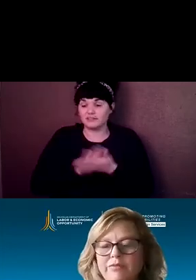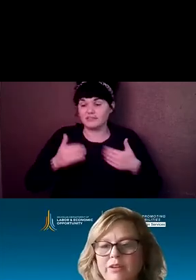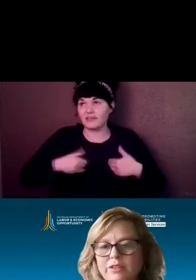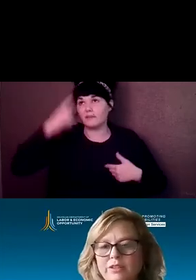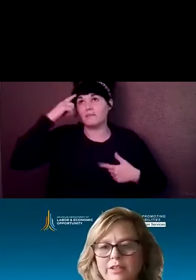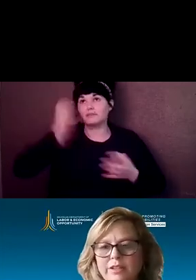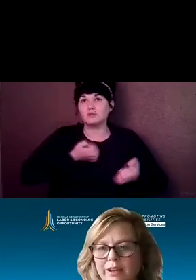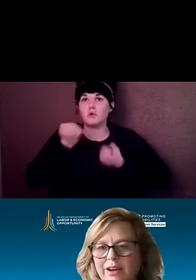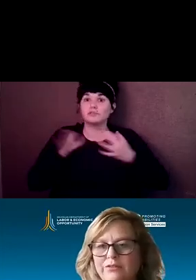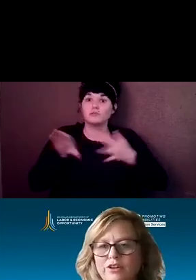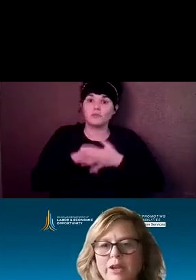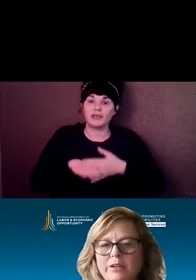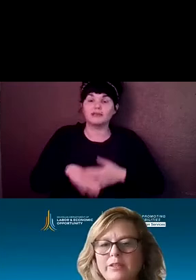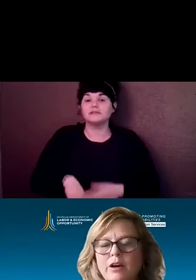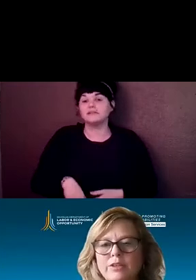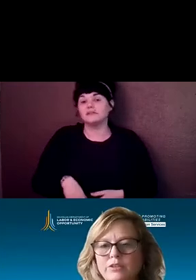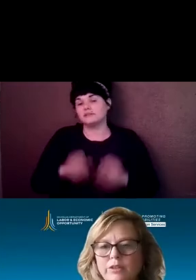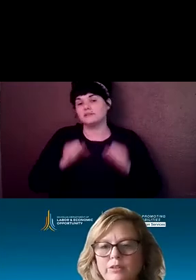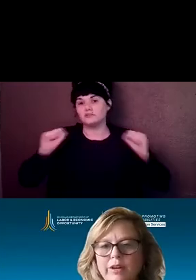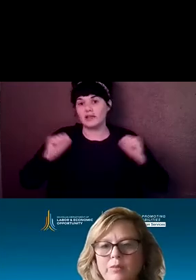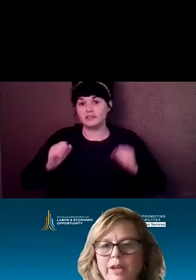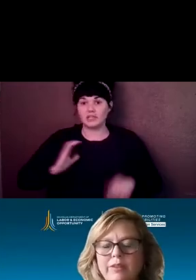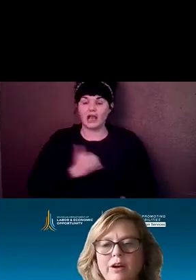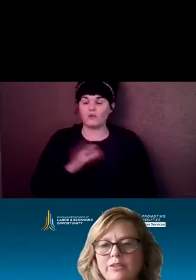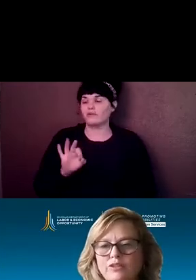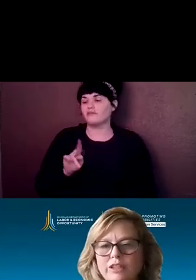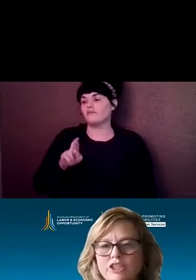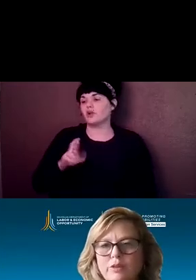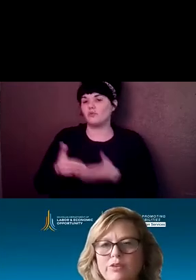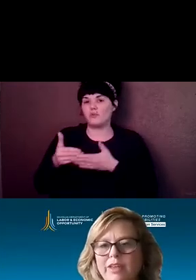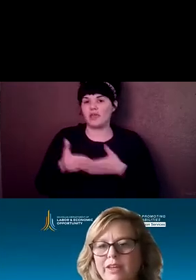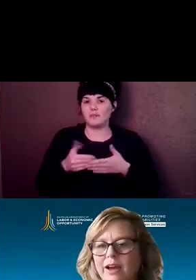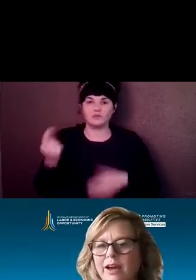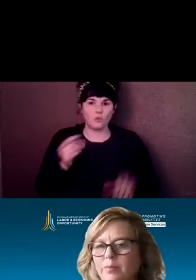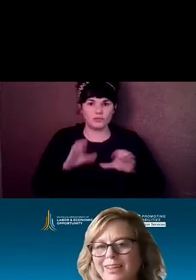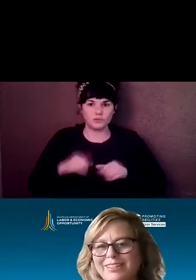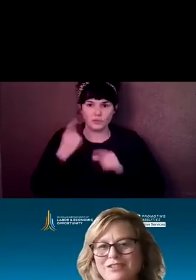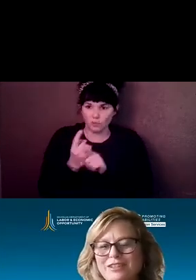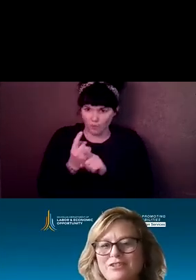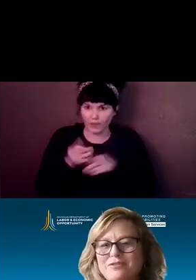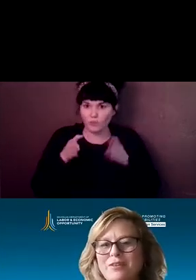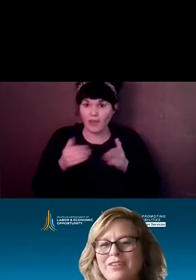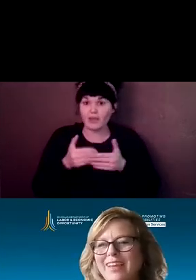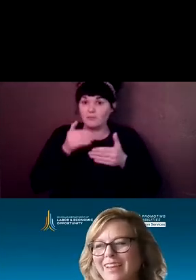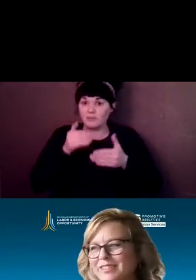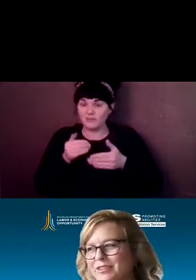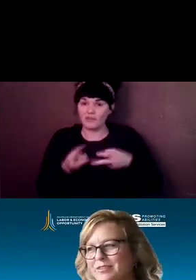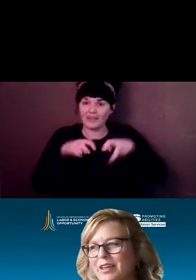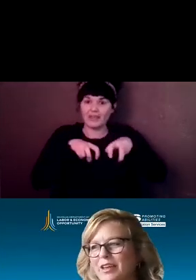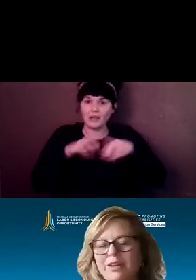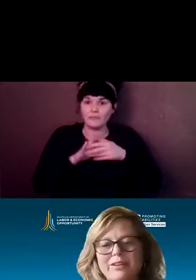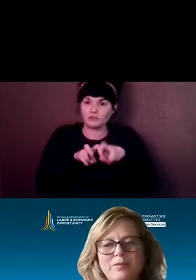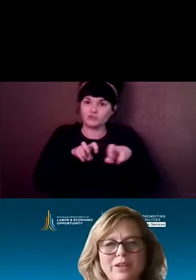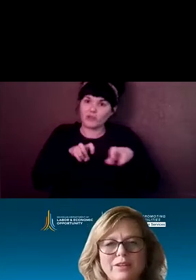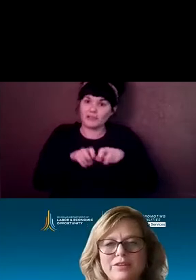It feels good. Our fur babies always do it the right way. They always stretch before they get up, and they stretch throughout the day. So